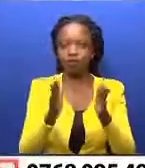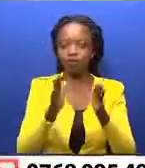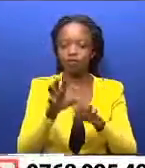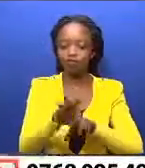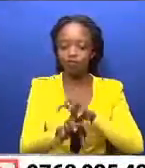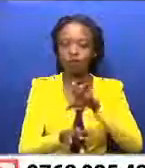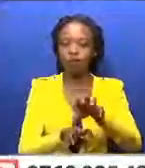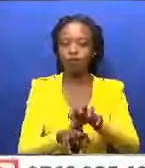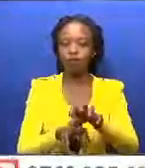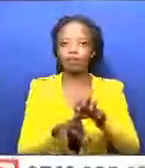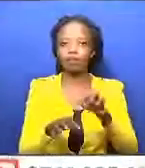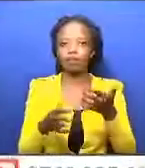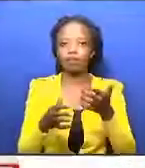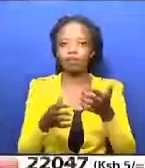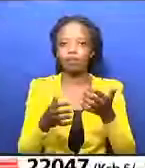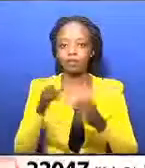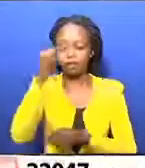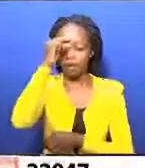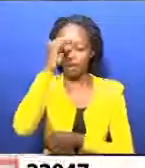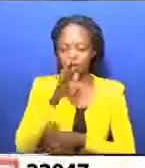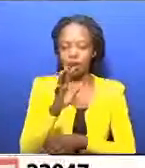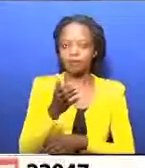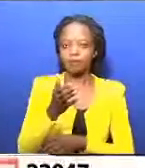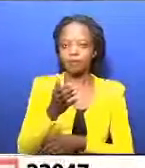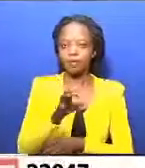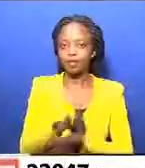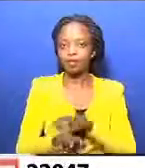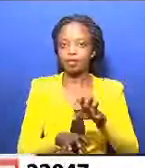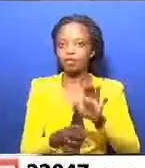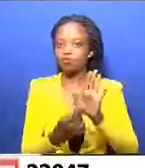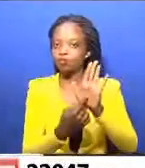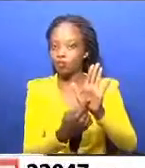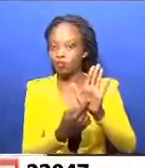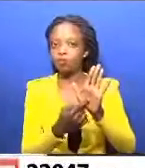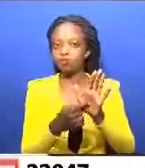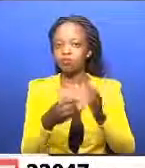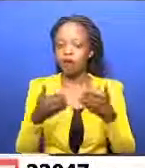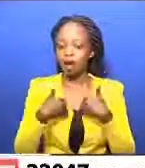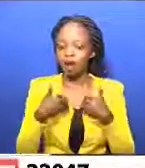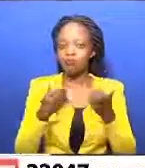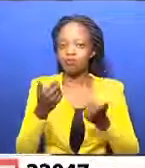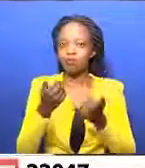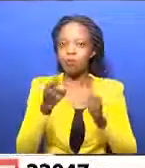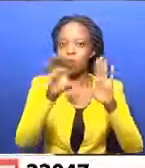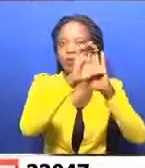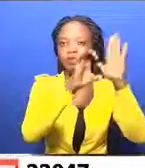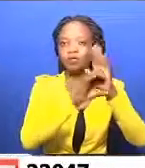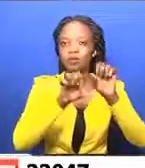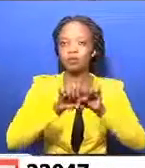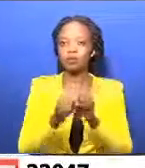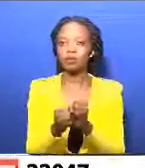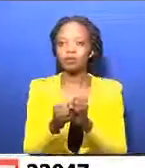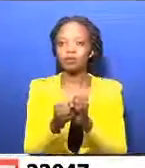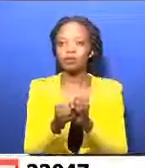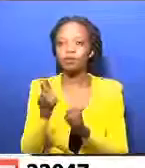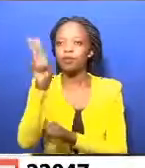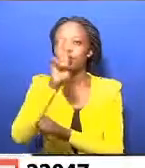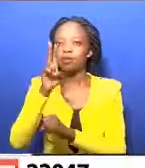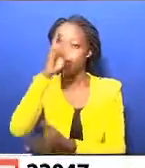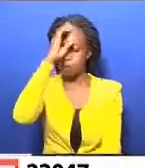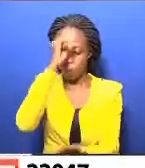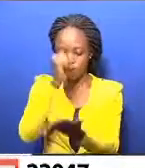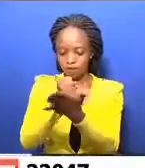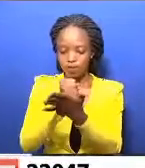was impeached by the Kirinyaga County Assembly. Waiguru is accused of violation of the constitution, abuse of office,